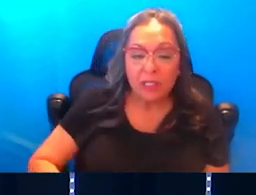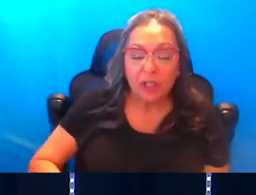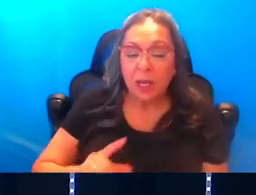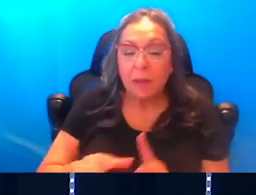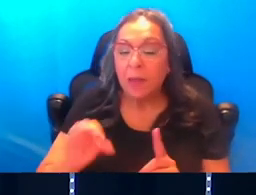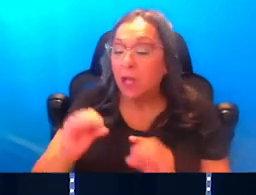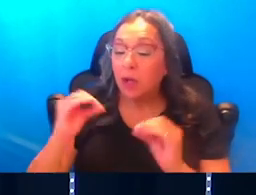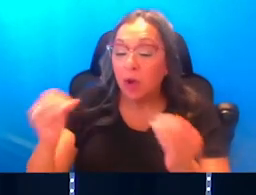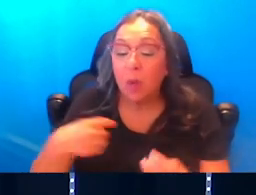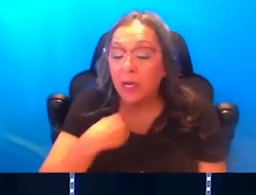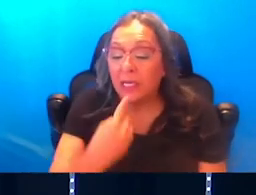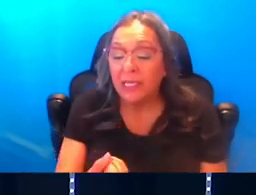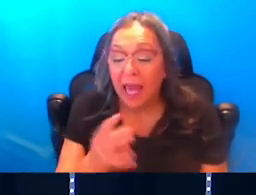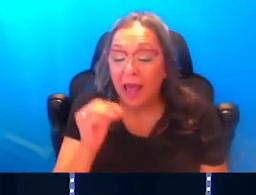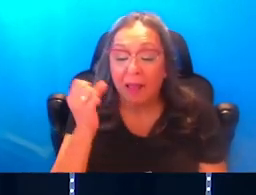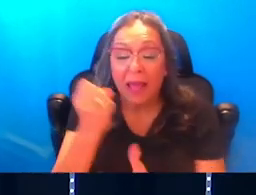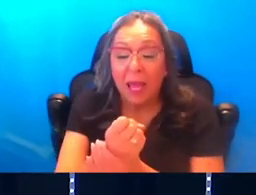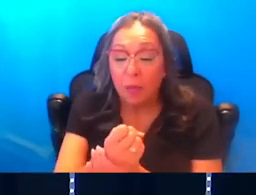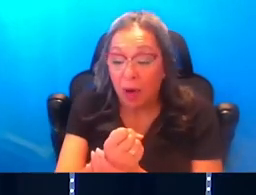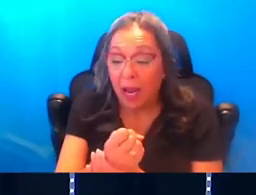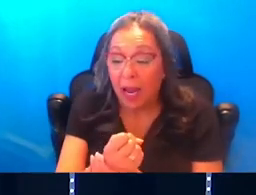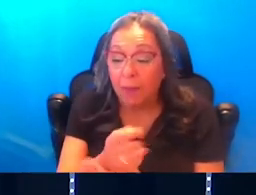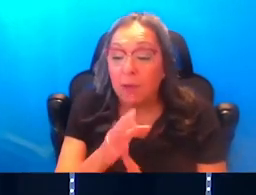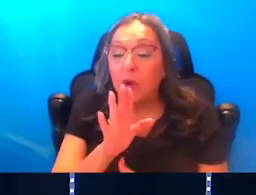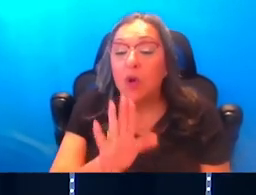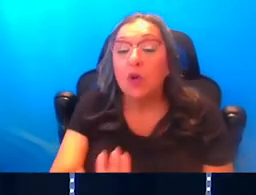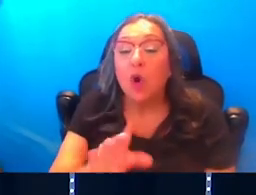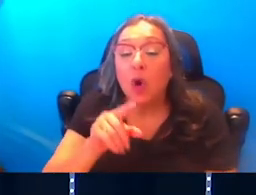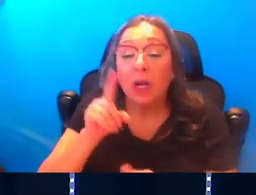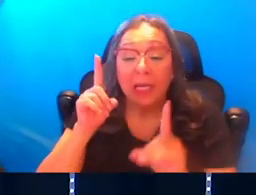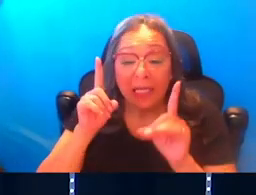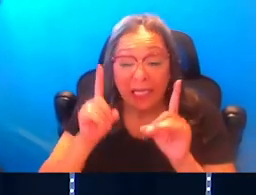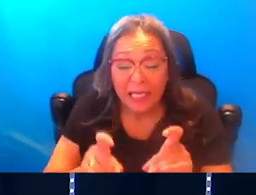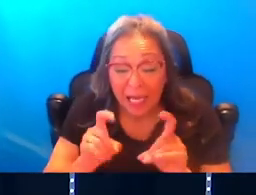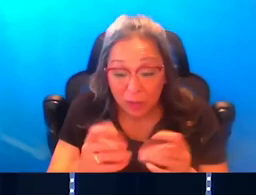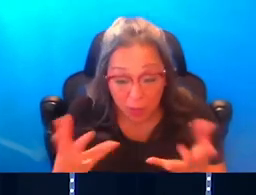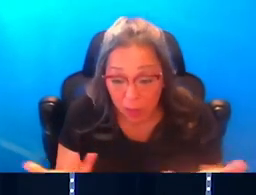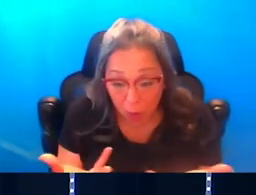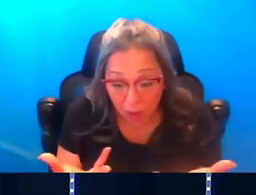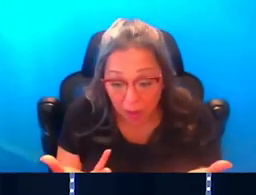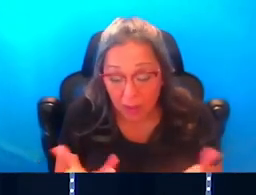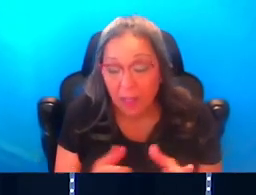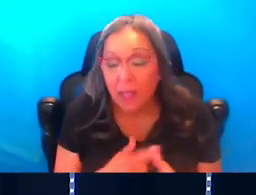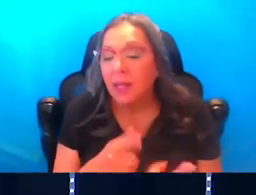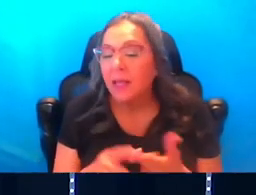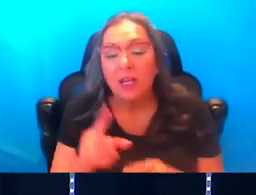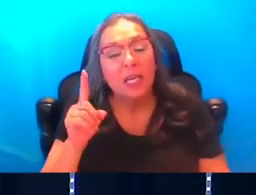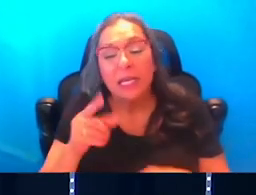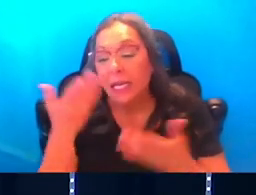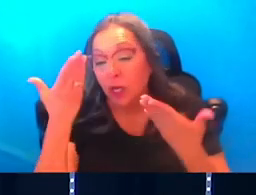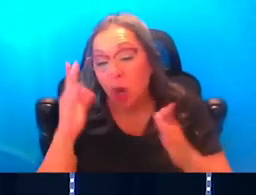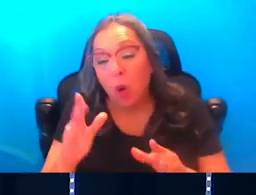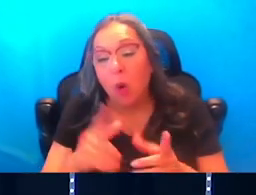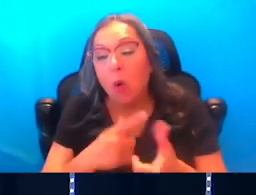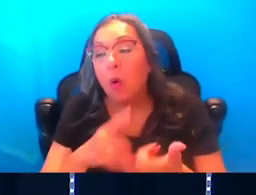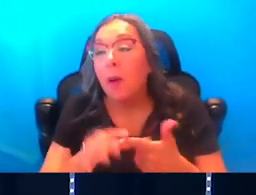be. But when the moment came, the fruit was created. Same thing with Rahab.